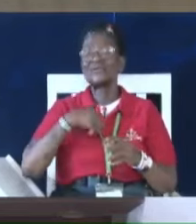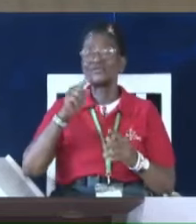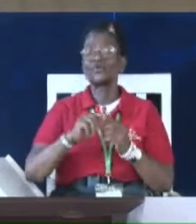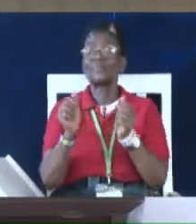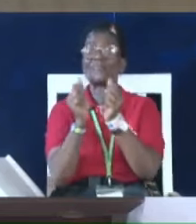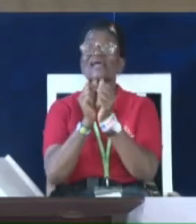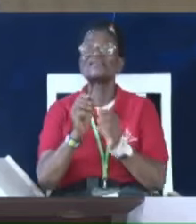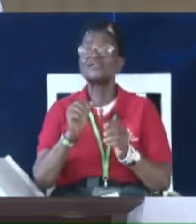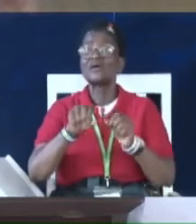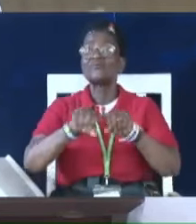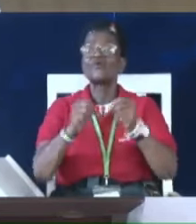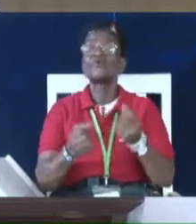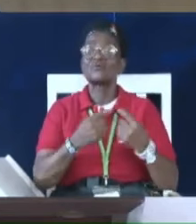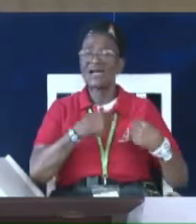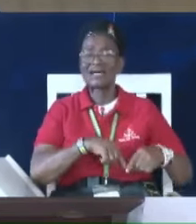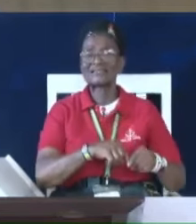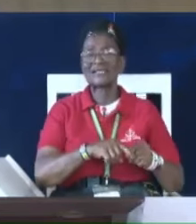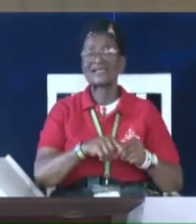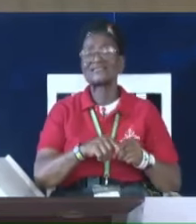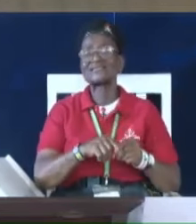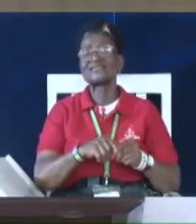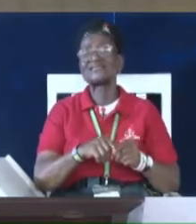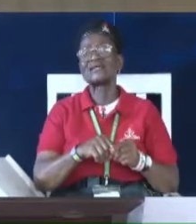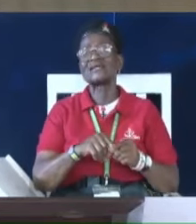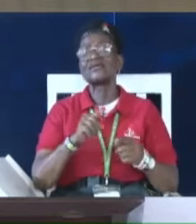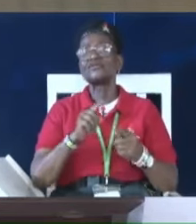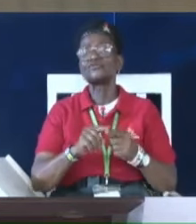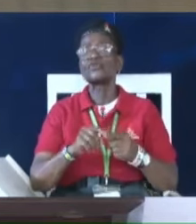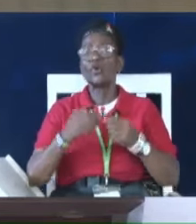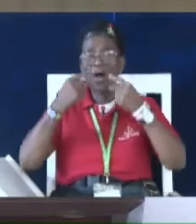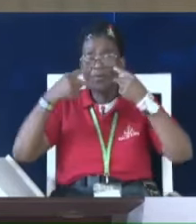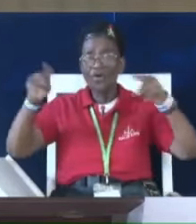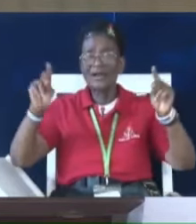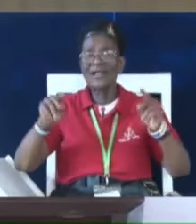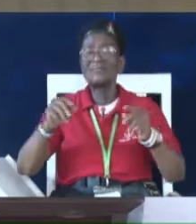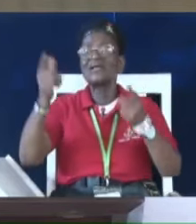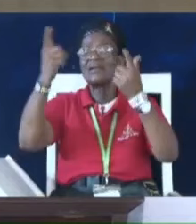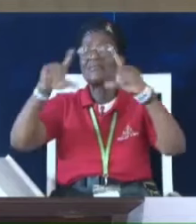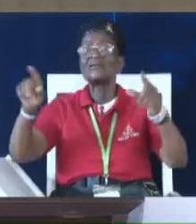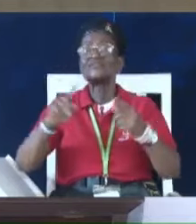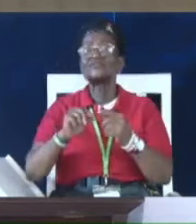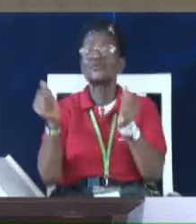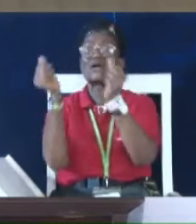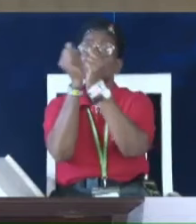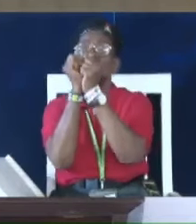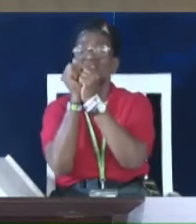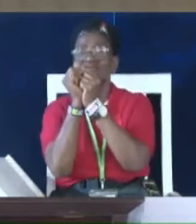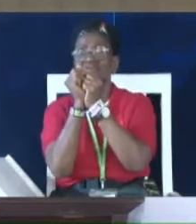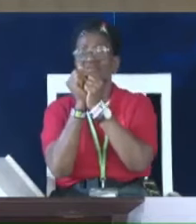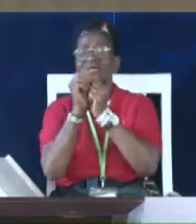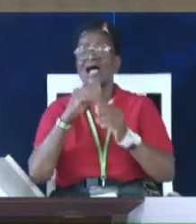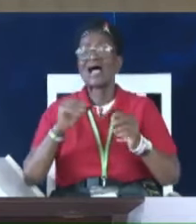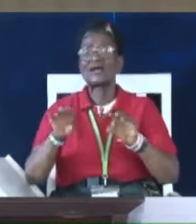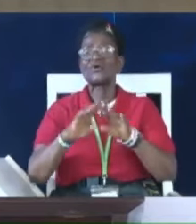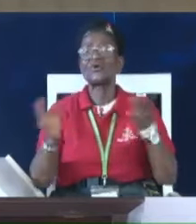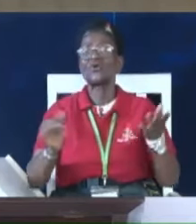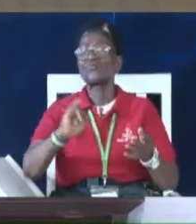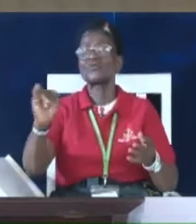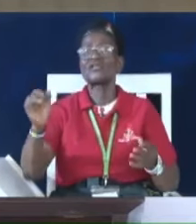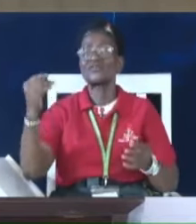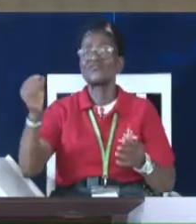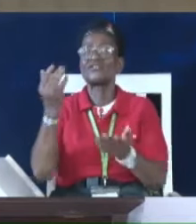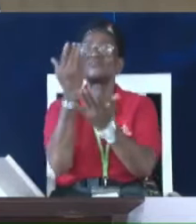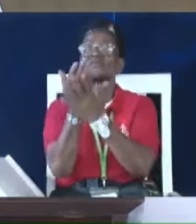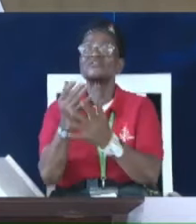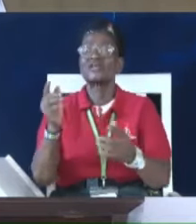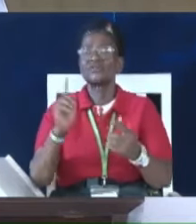the brokenhearted, to proclaim liberty to the captives, and the opening of the prison